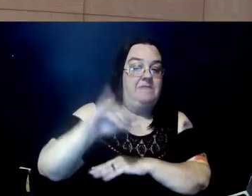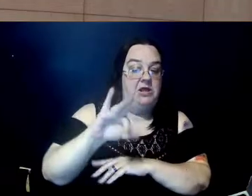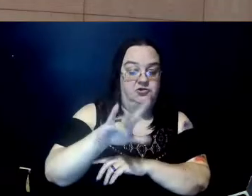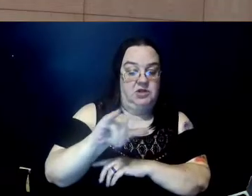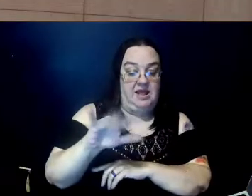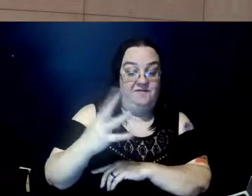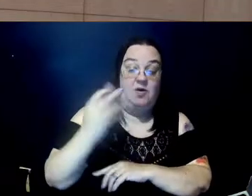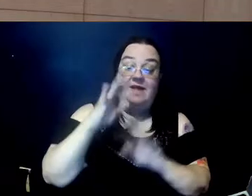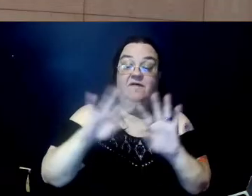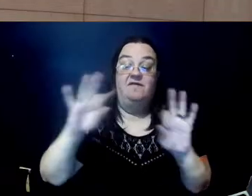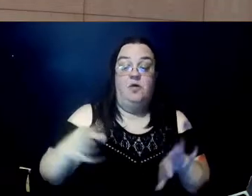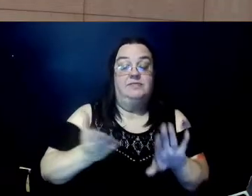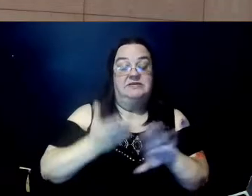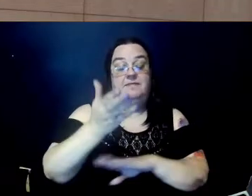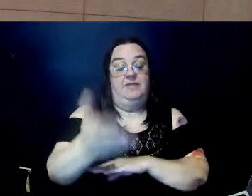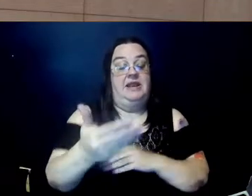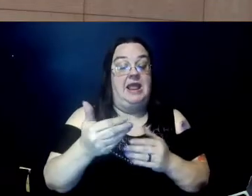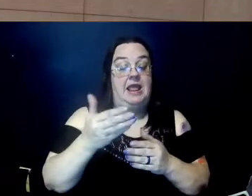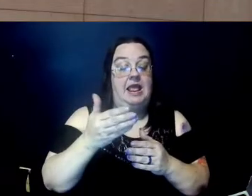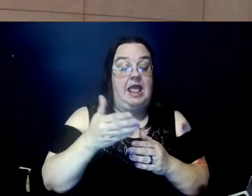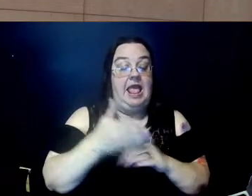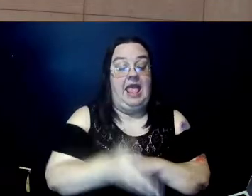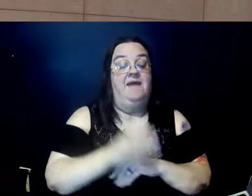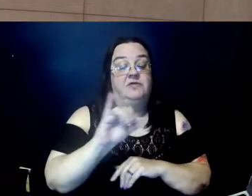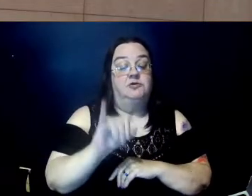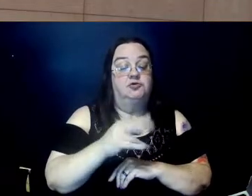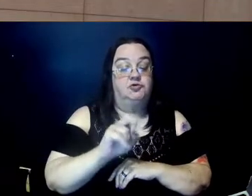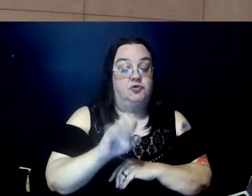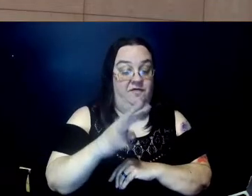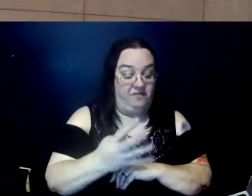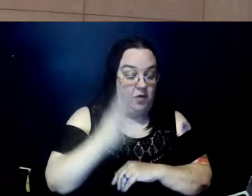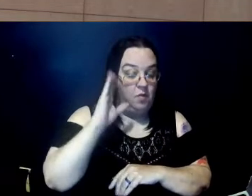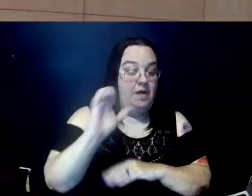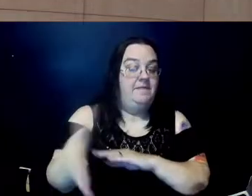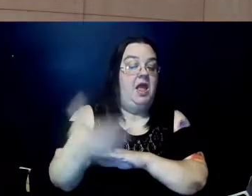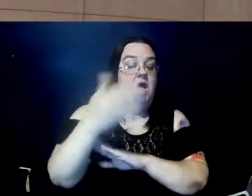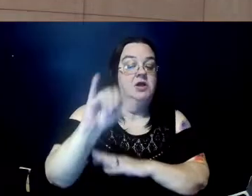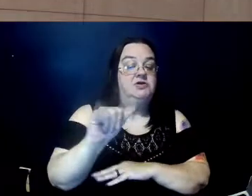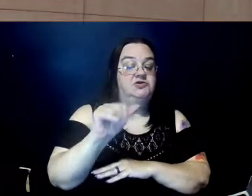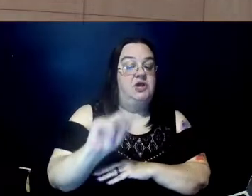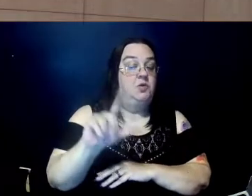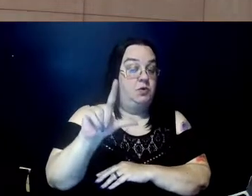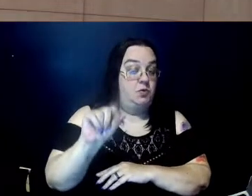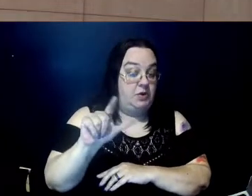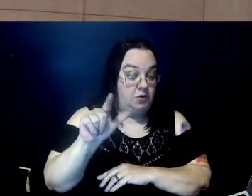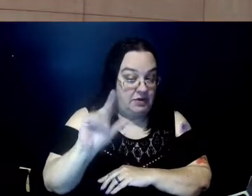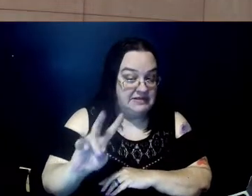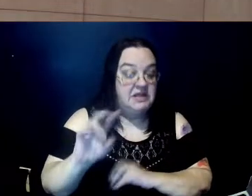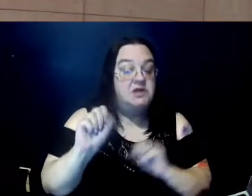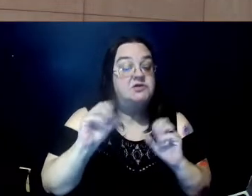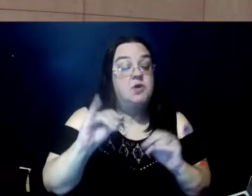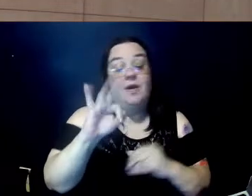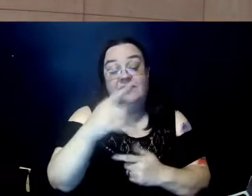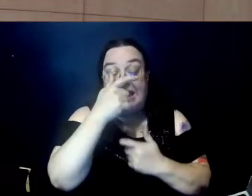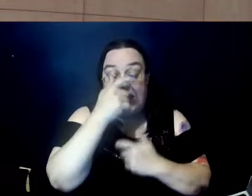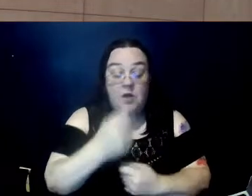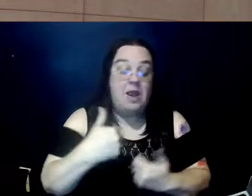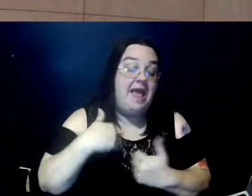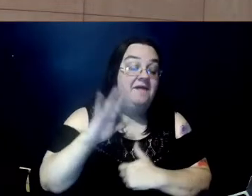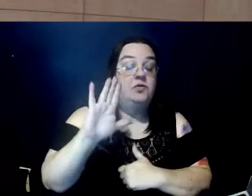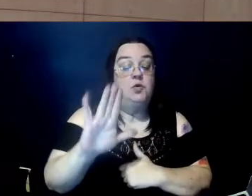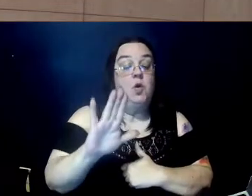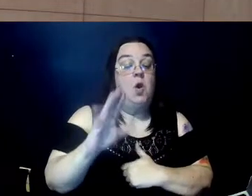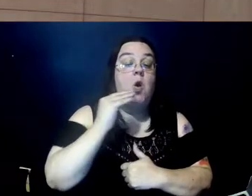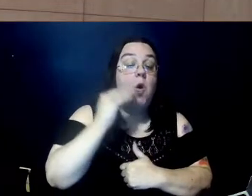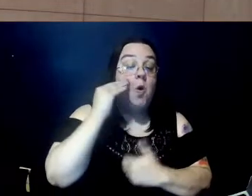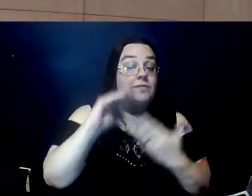4th will be hung January of 2027. So if you're interested in getting your Hometown Hero